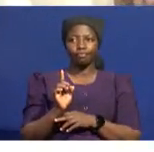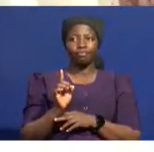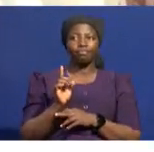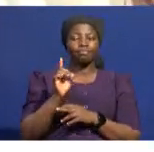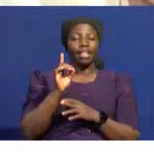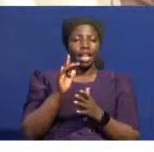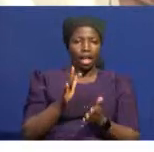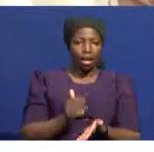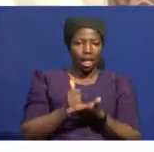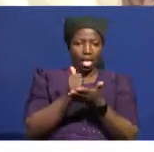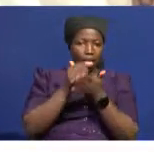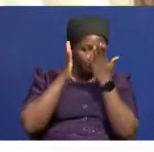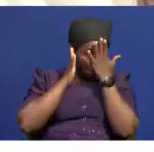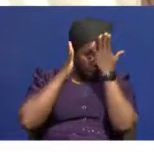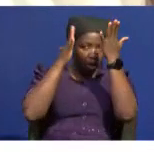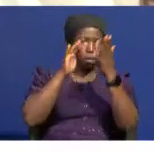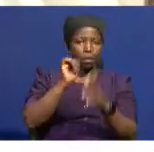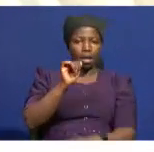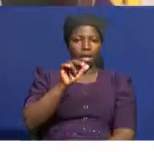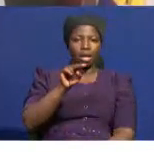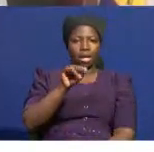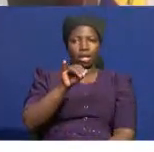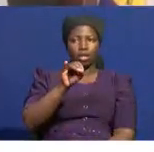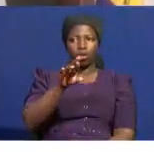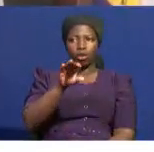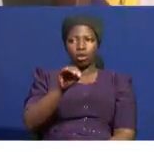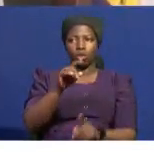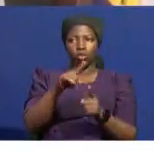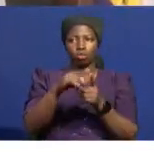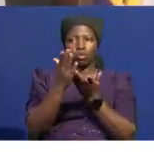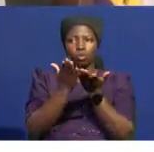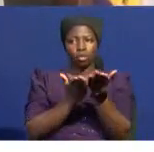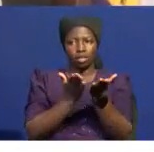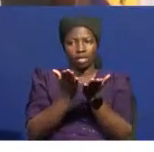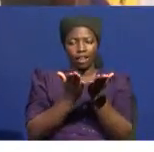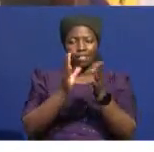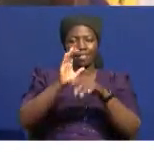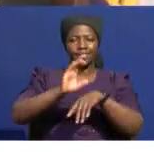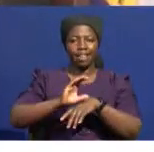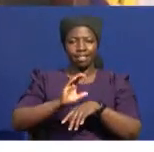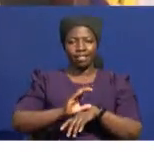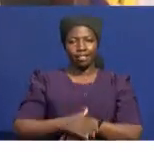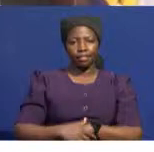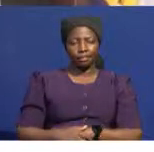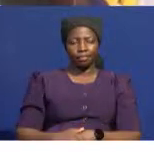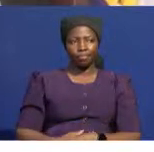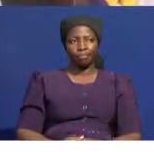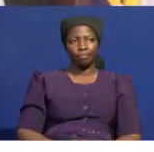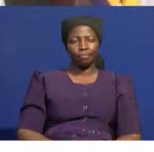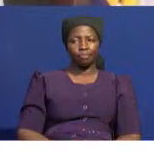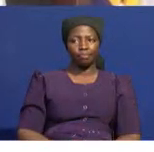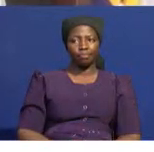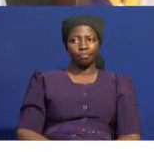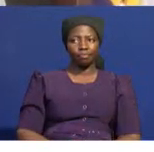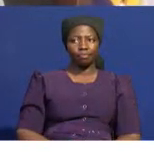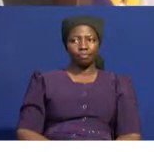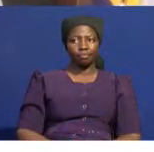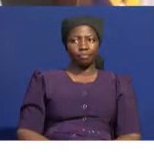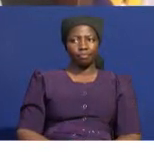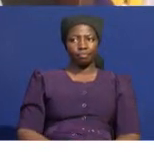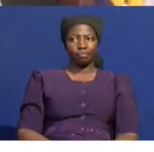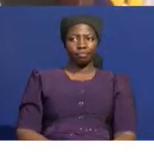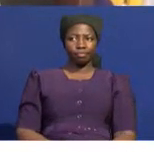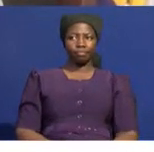the pastoral and administrative needs of the diocese. Keep watch over the whole flock in which the Holy Spirit